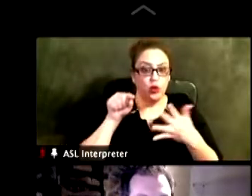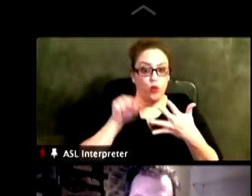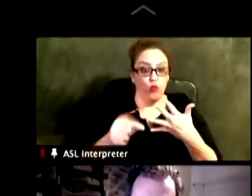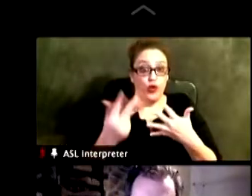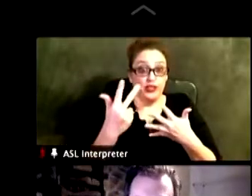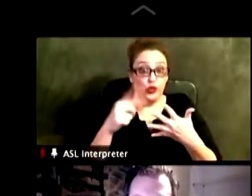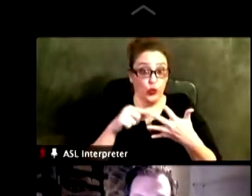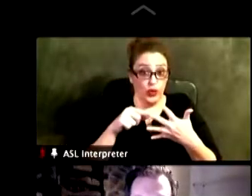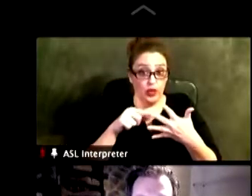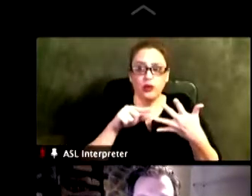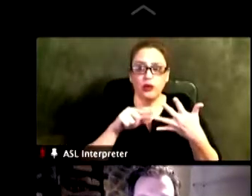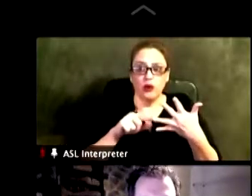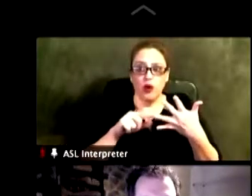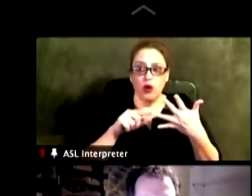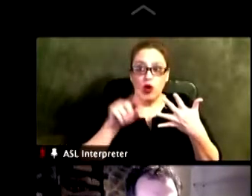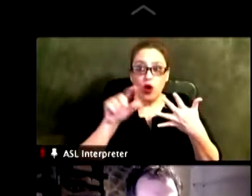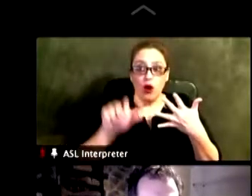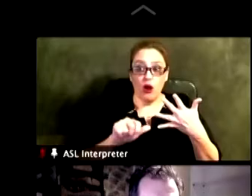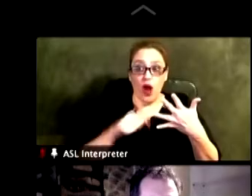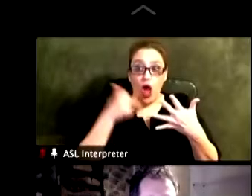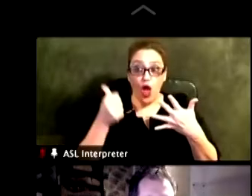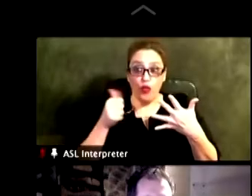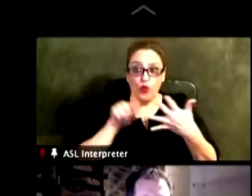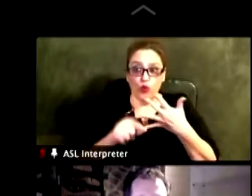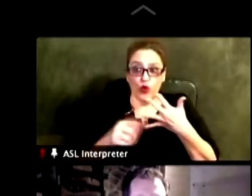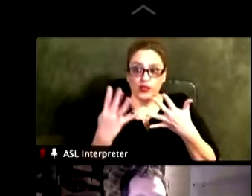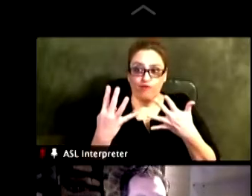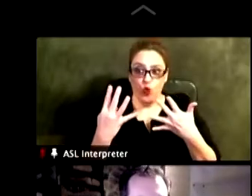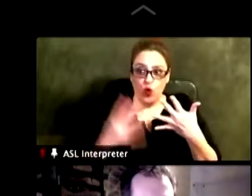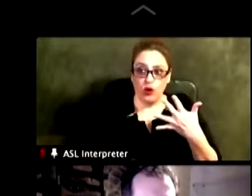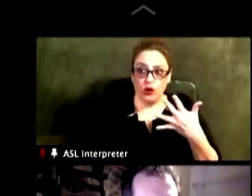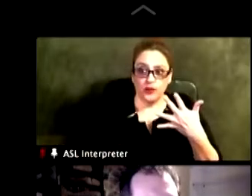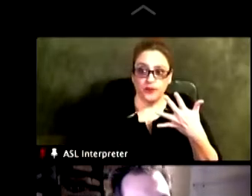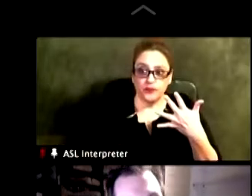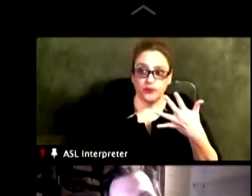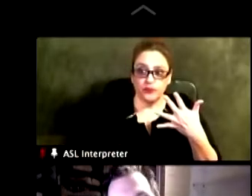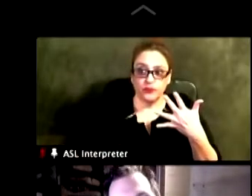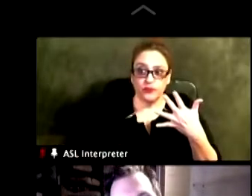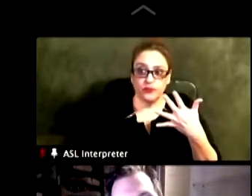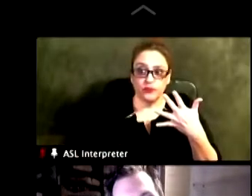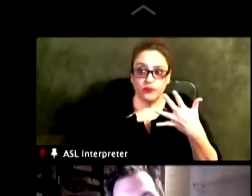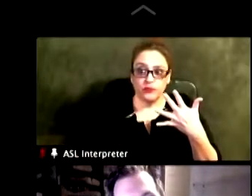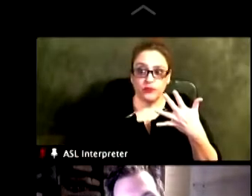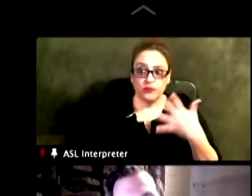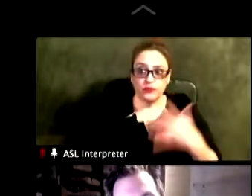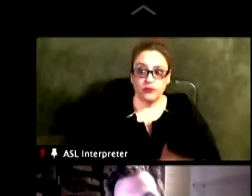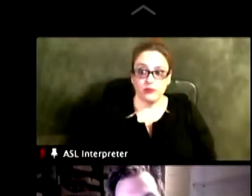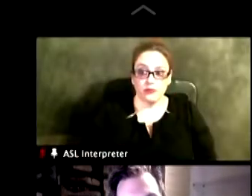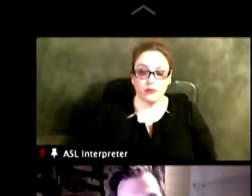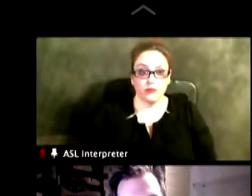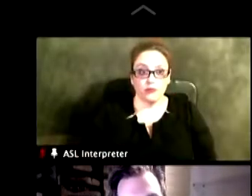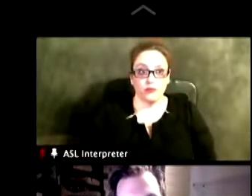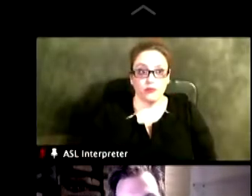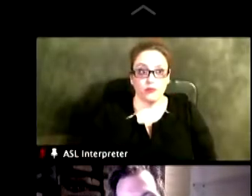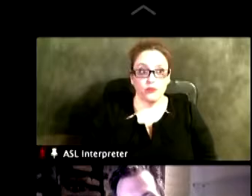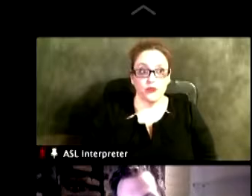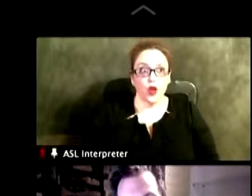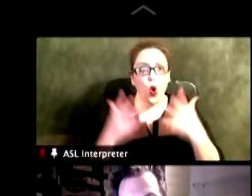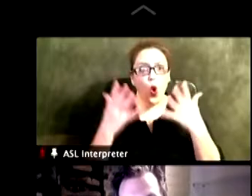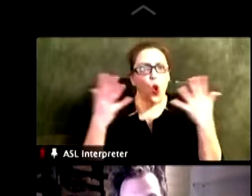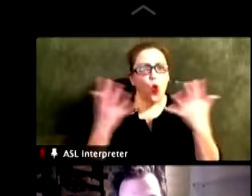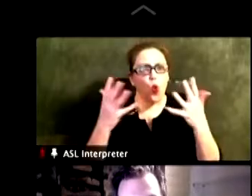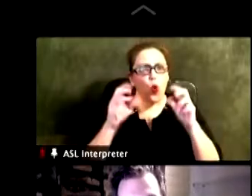say other, please press 4. Once again, the question for the phone callers, what might SLCPD do to better recruit